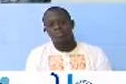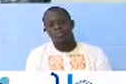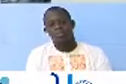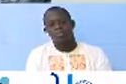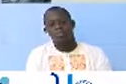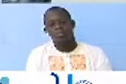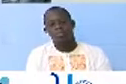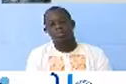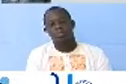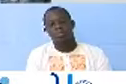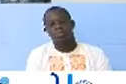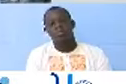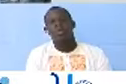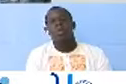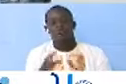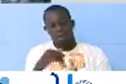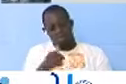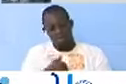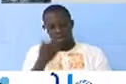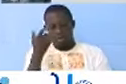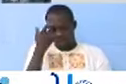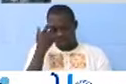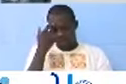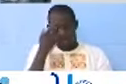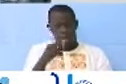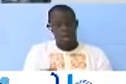According to my observation, the money that I spent